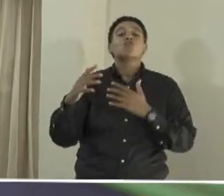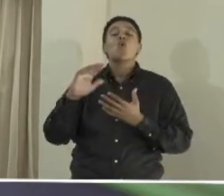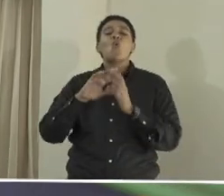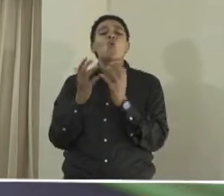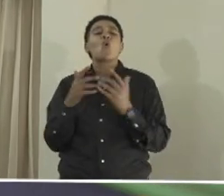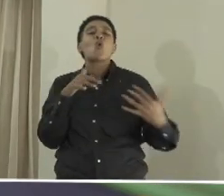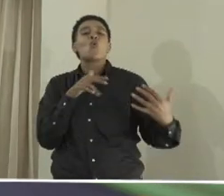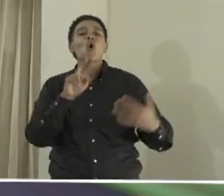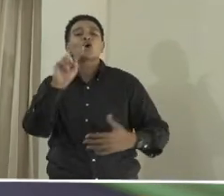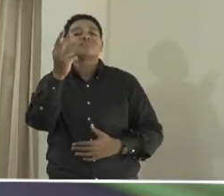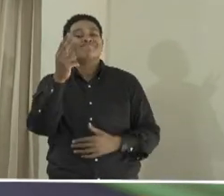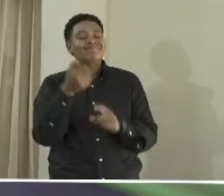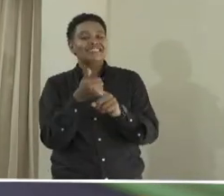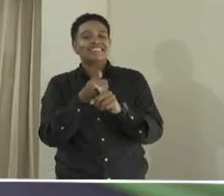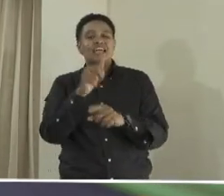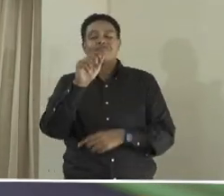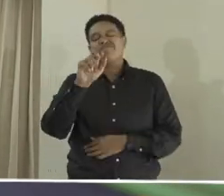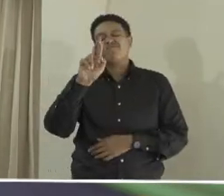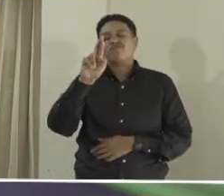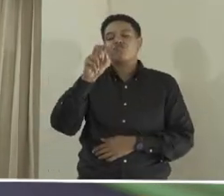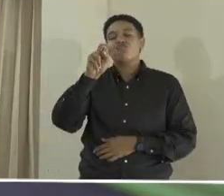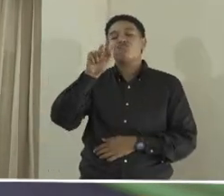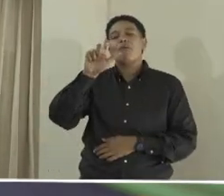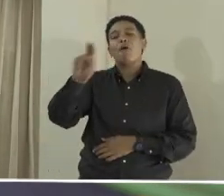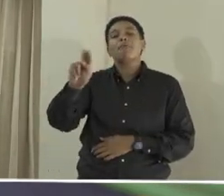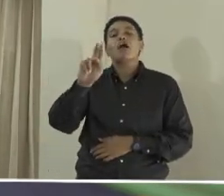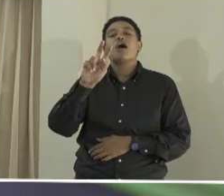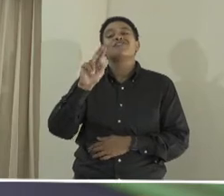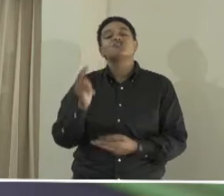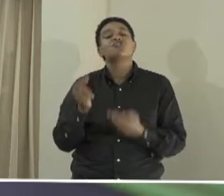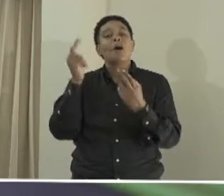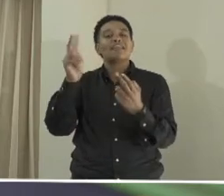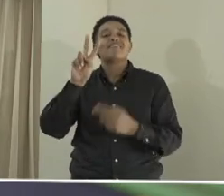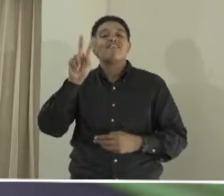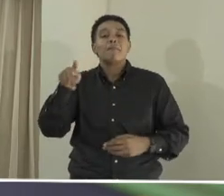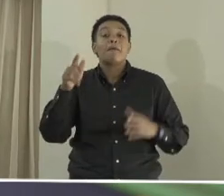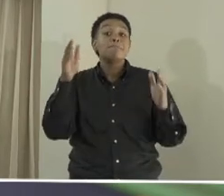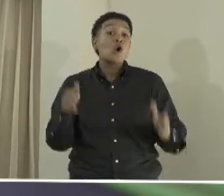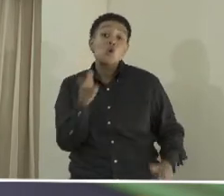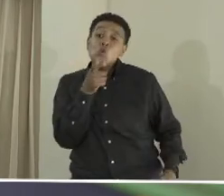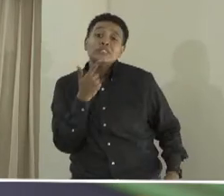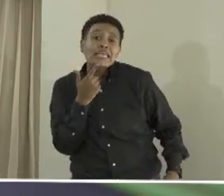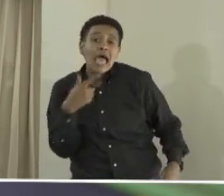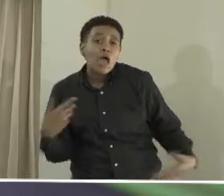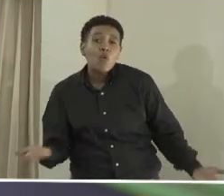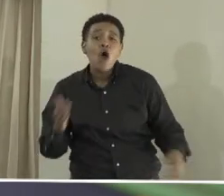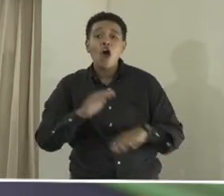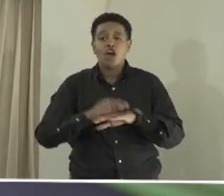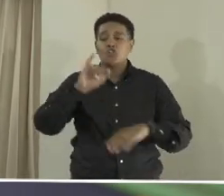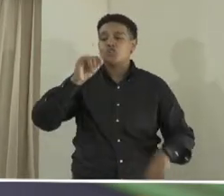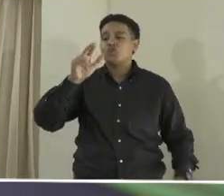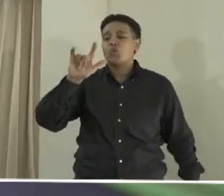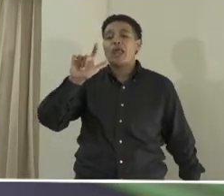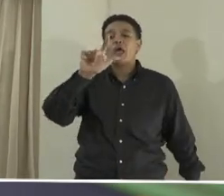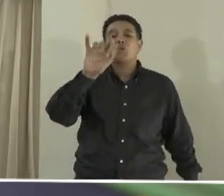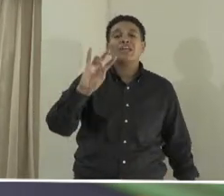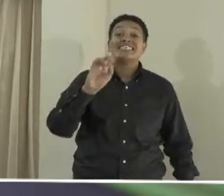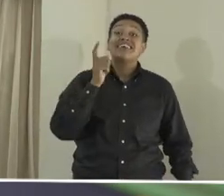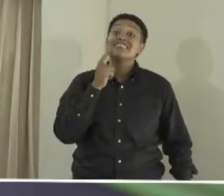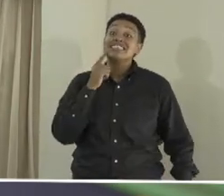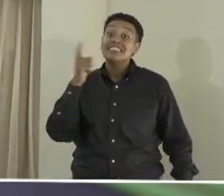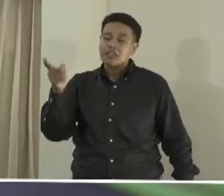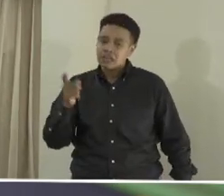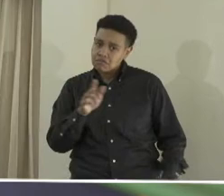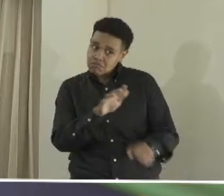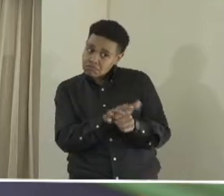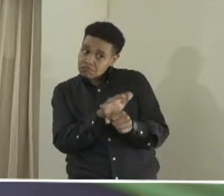the Republican nominate, our vice president person, who says on July 27th, he